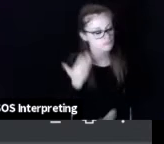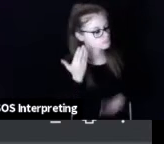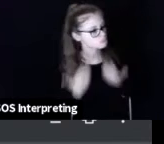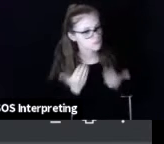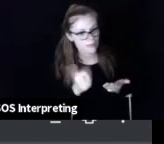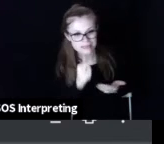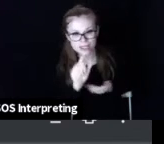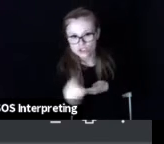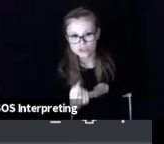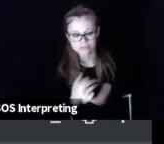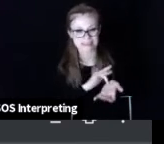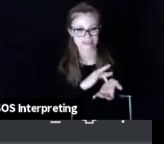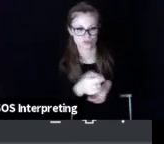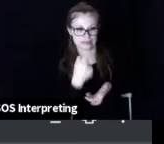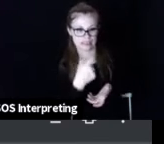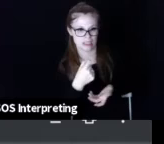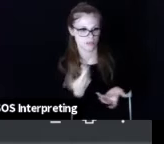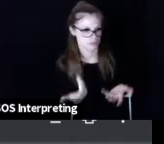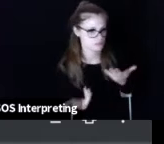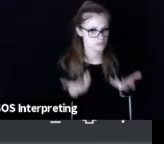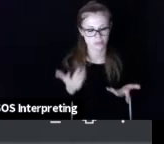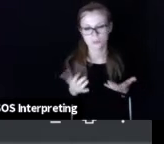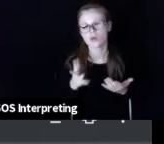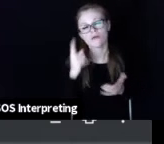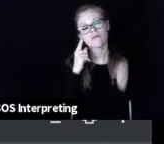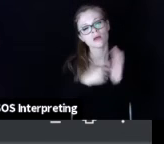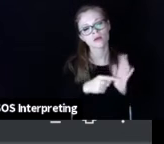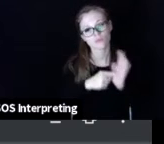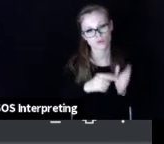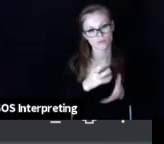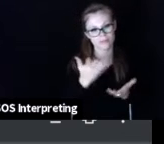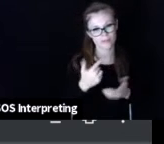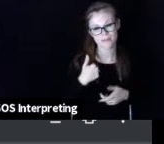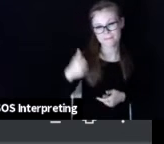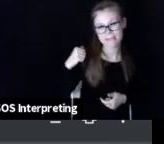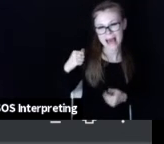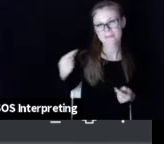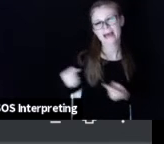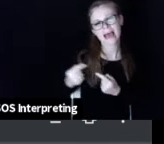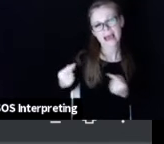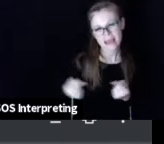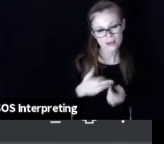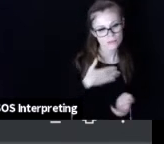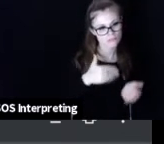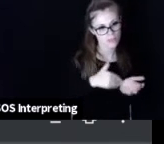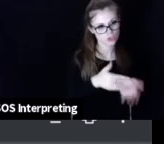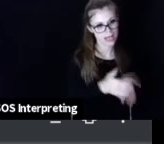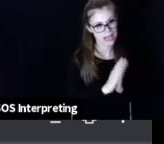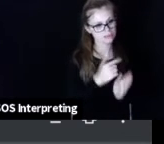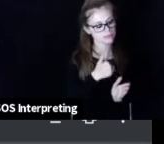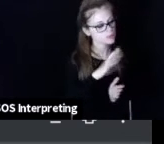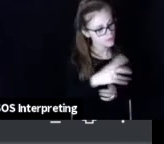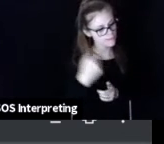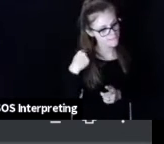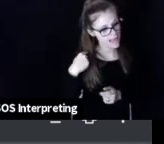limited to medications that you're taking, right? So for example, if I have back pain and my doctor asks me, what makes your back